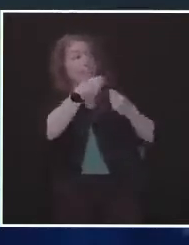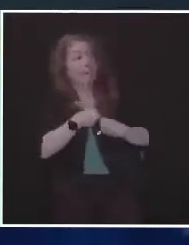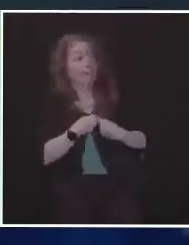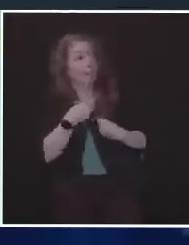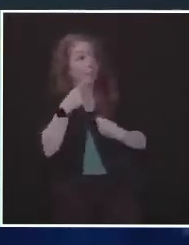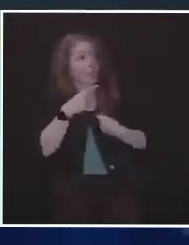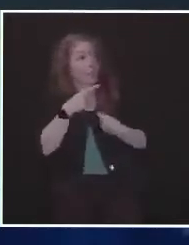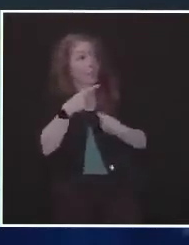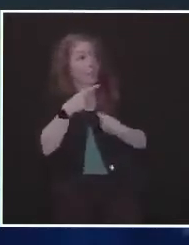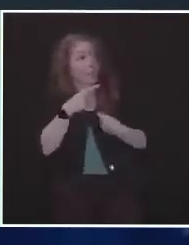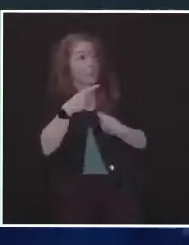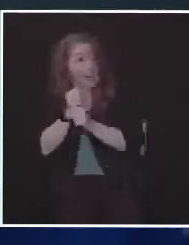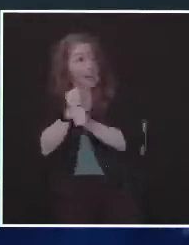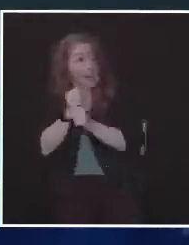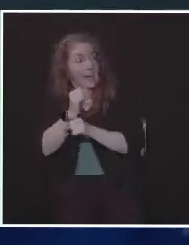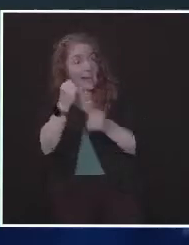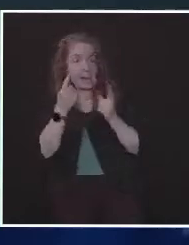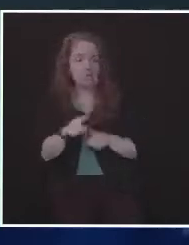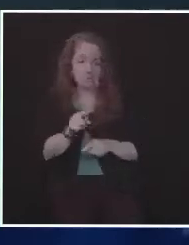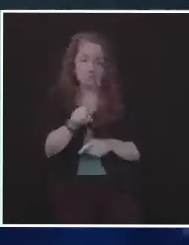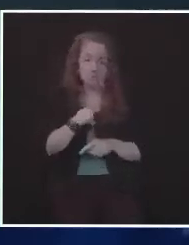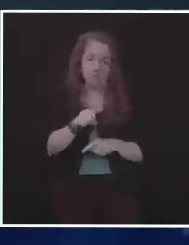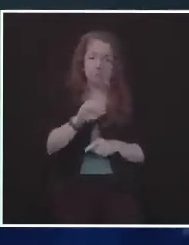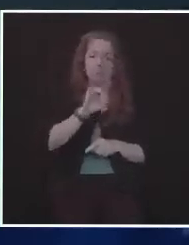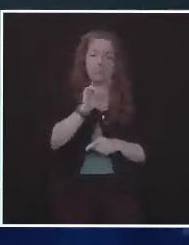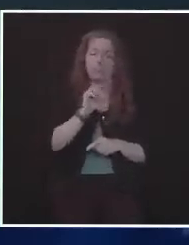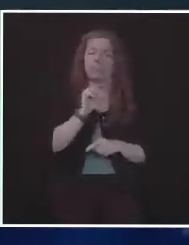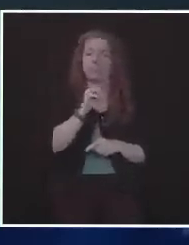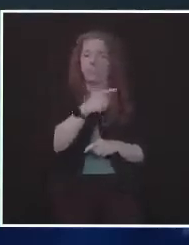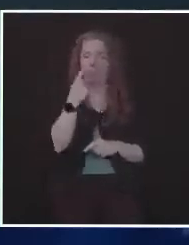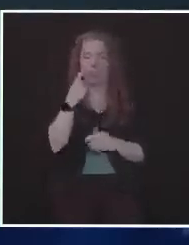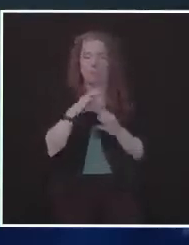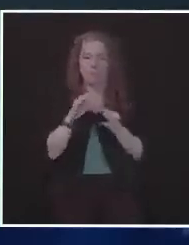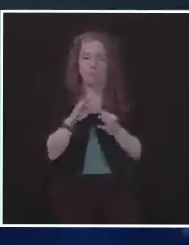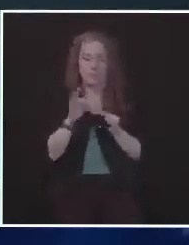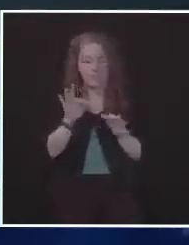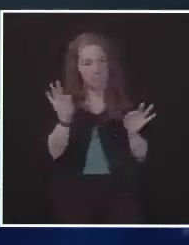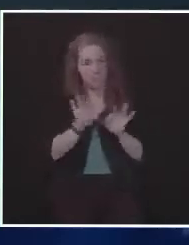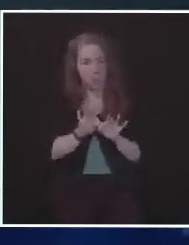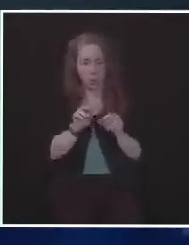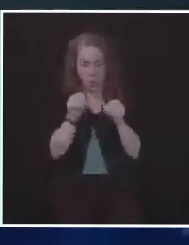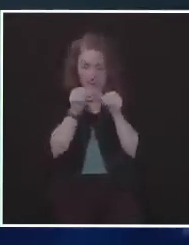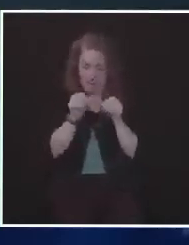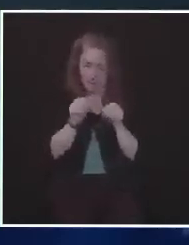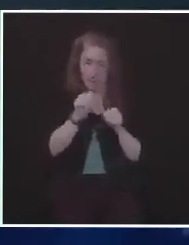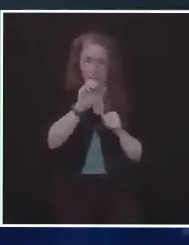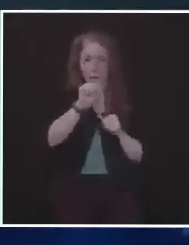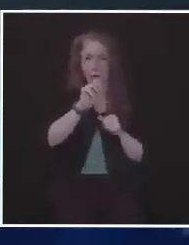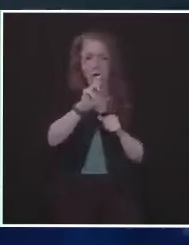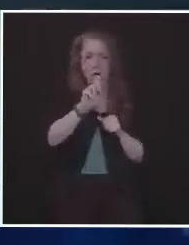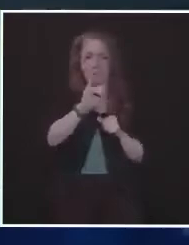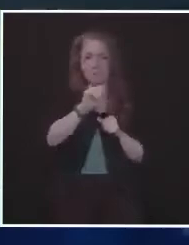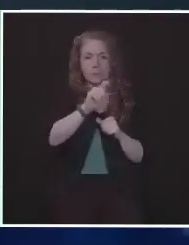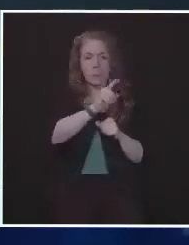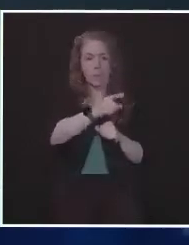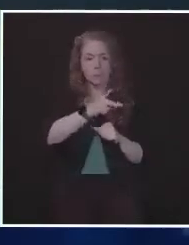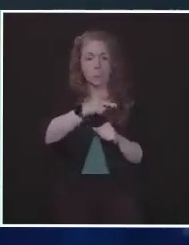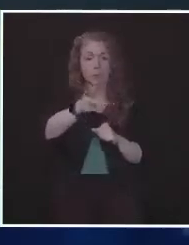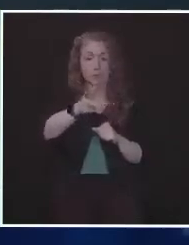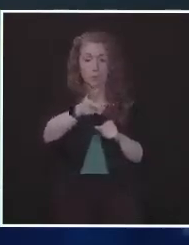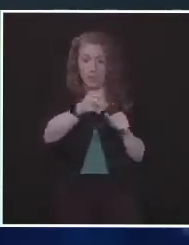Jim talked about the importance of keeping Artemis 1, 2, and 3 on track. This is also about keeping us flying every